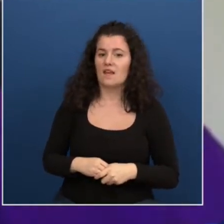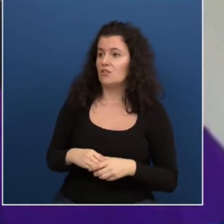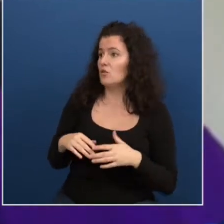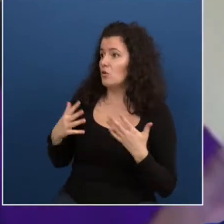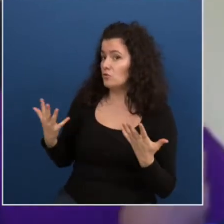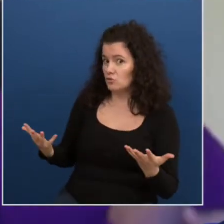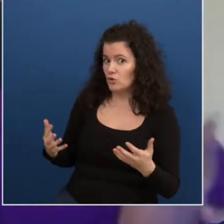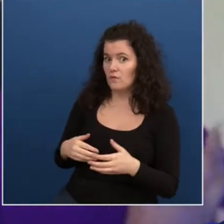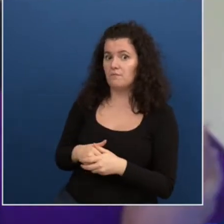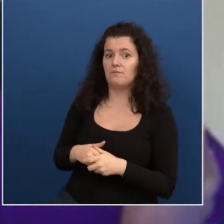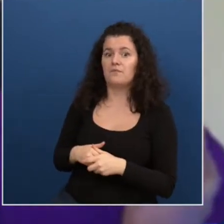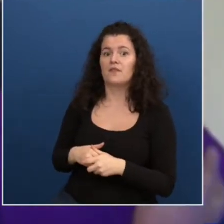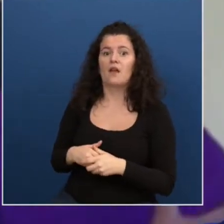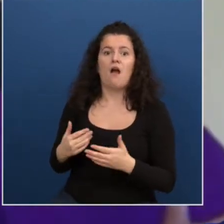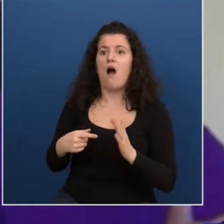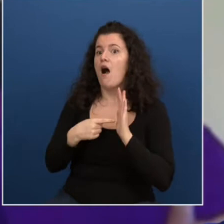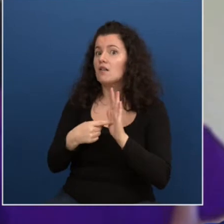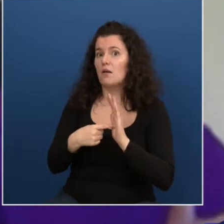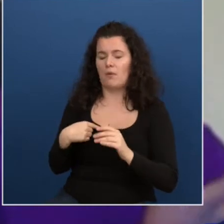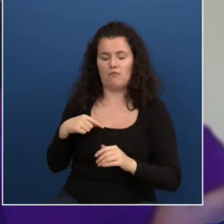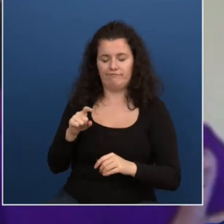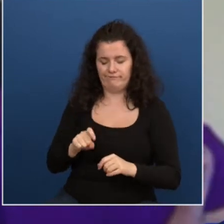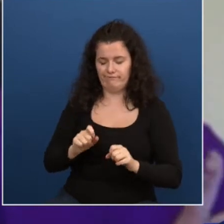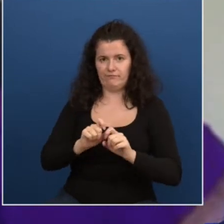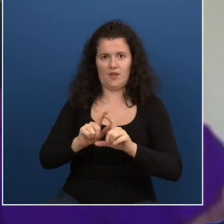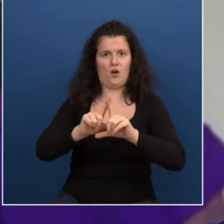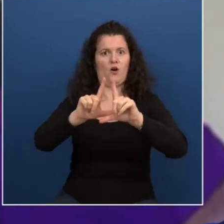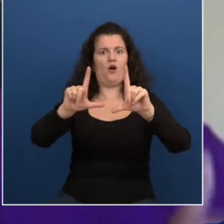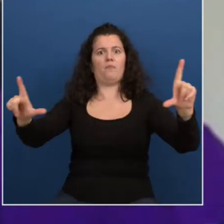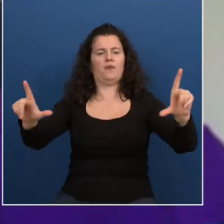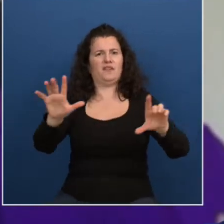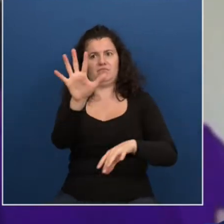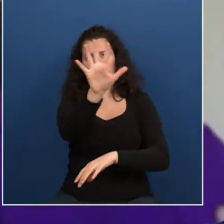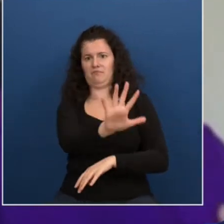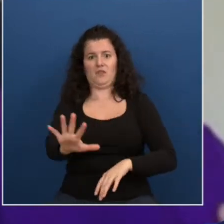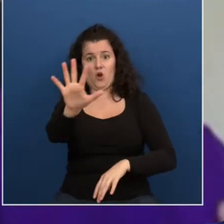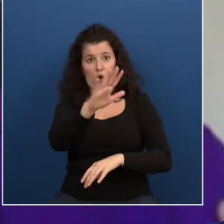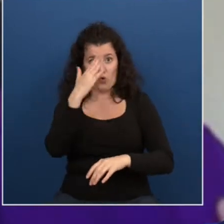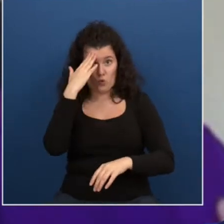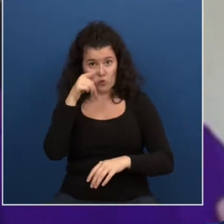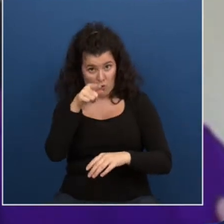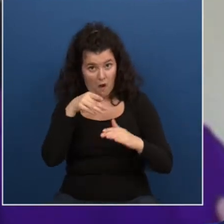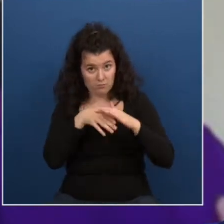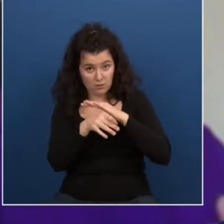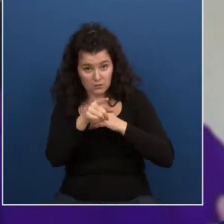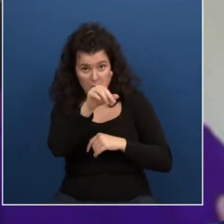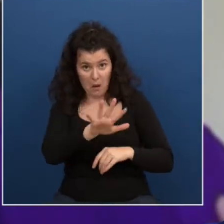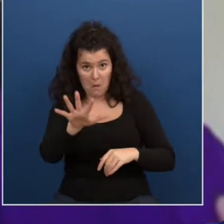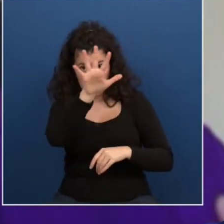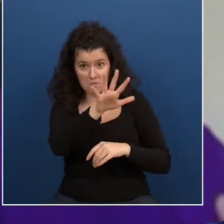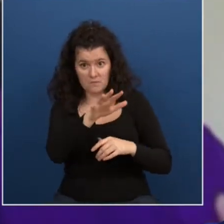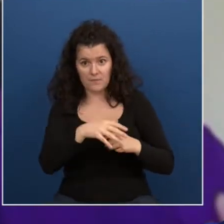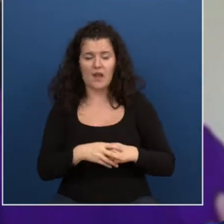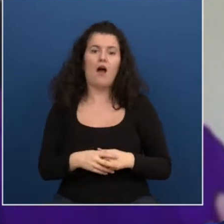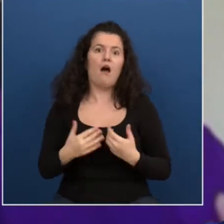with the site for the first time, do you think you could comfortably say it's accessible? At first glance, it's hard to